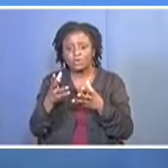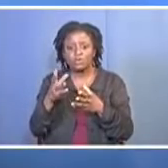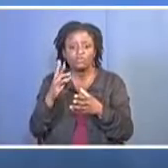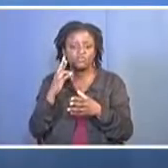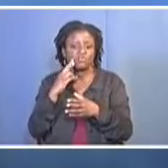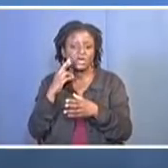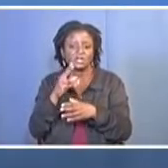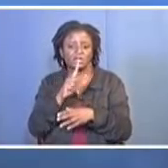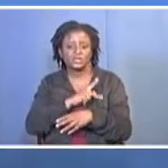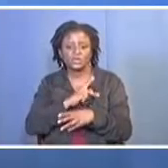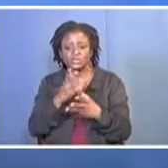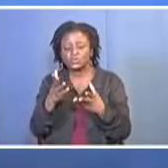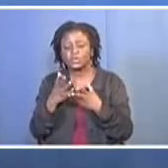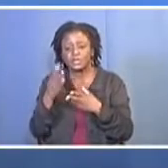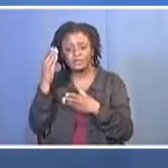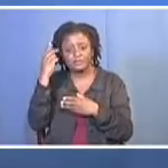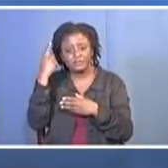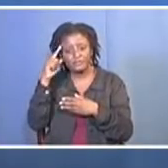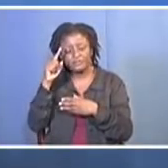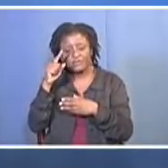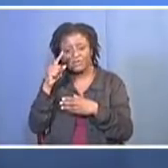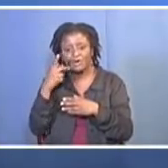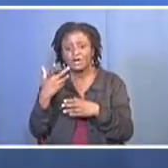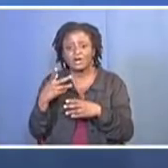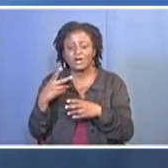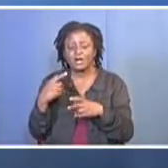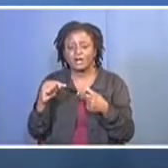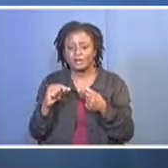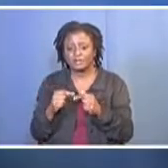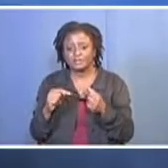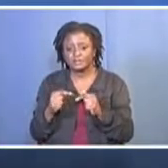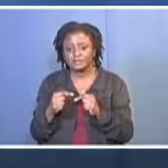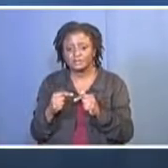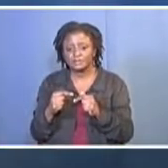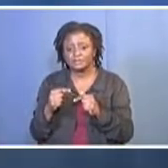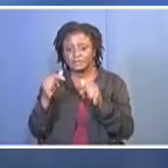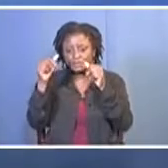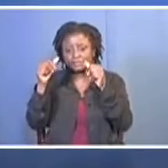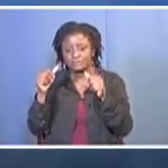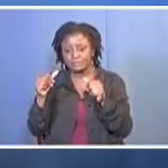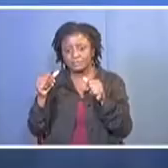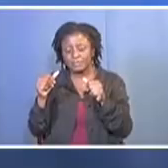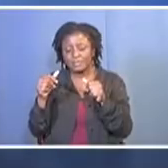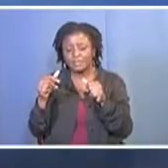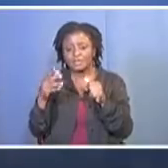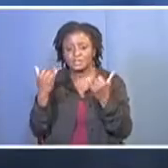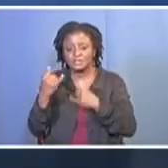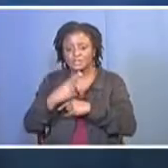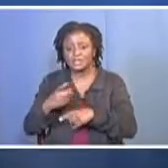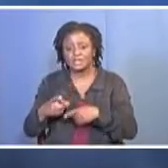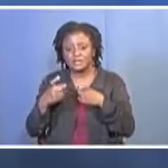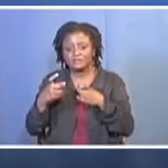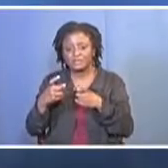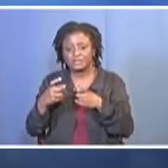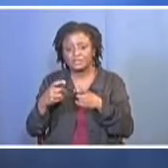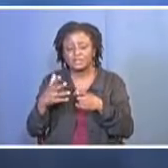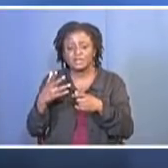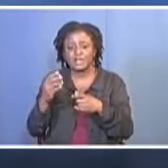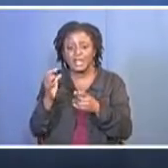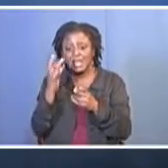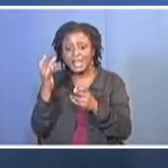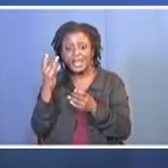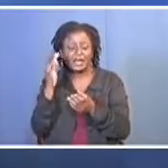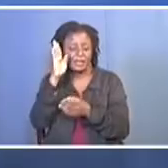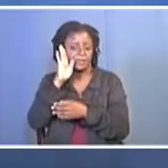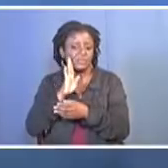harm. The only vitals listed on the All Points Bulletin issued today include a light brown complexion and medium build. If you can